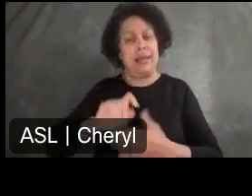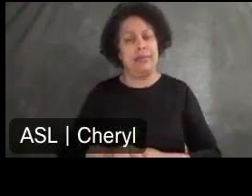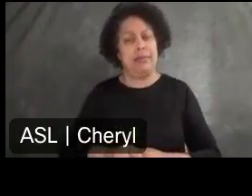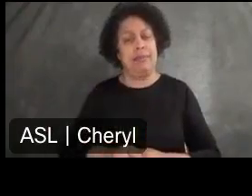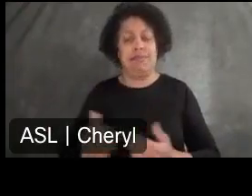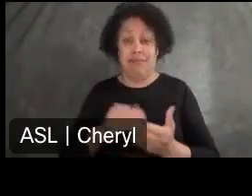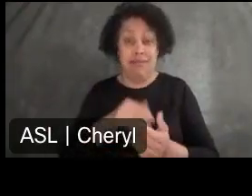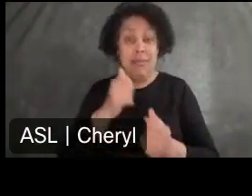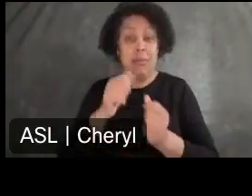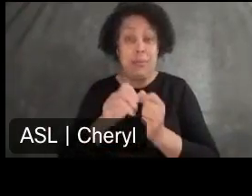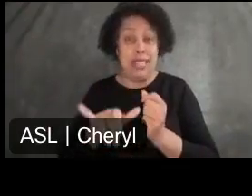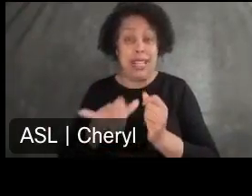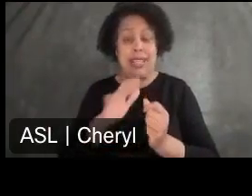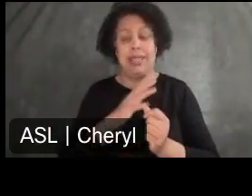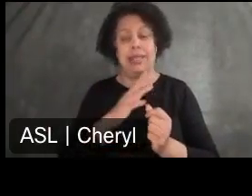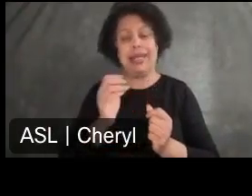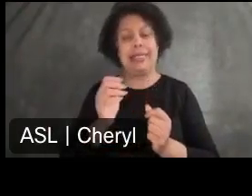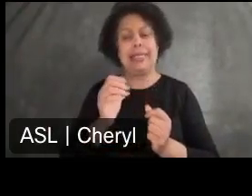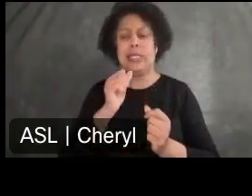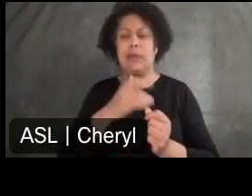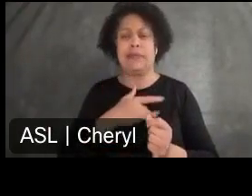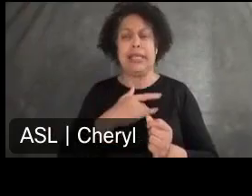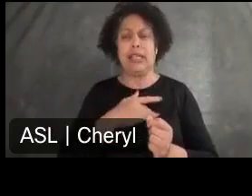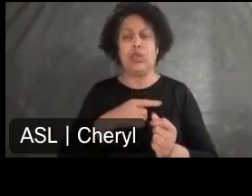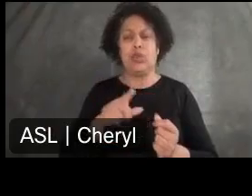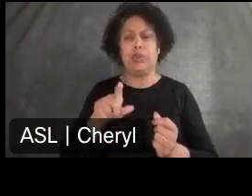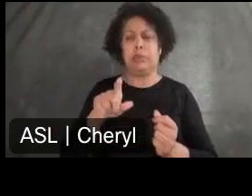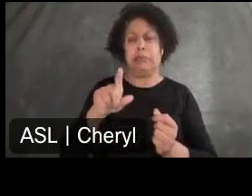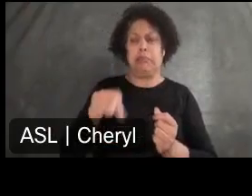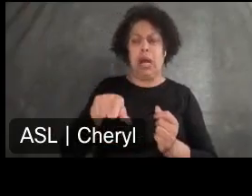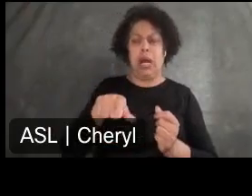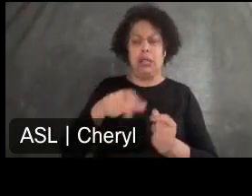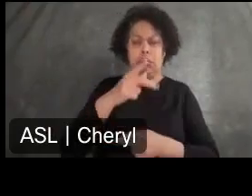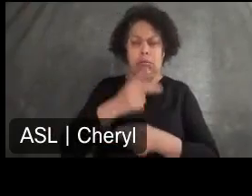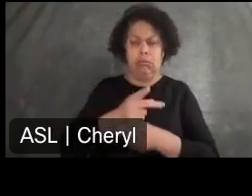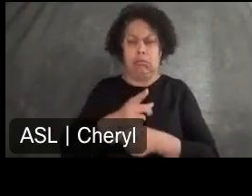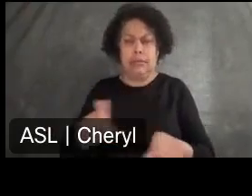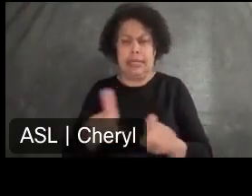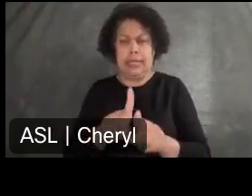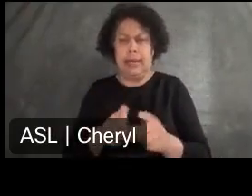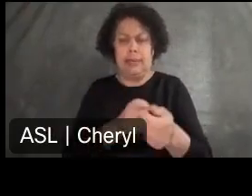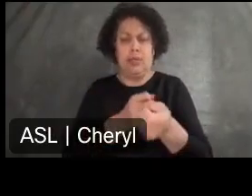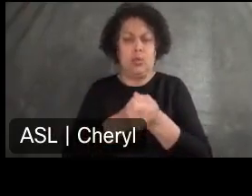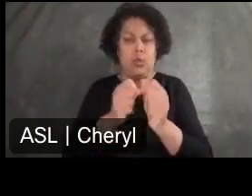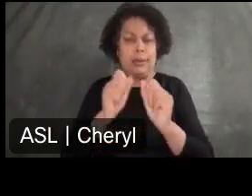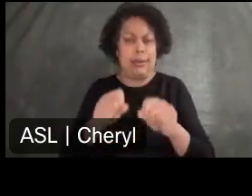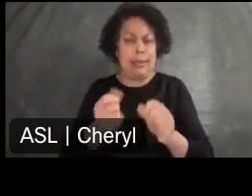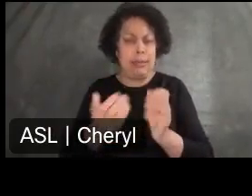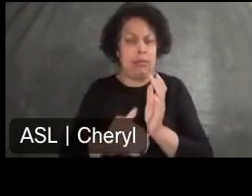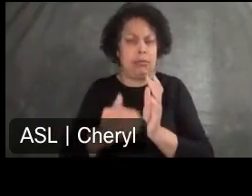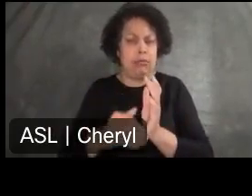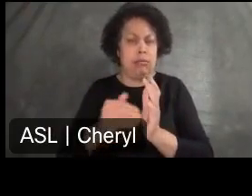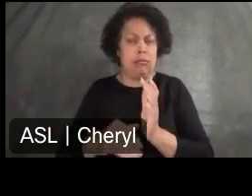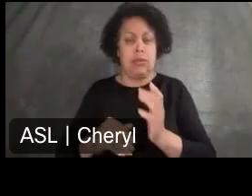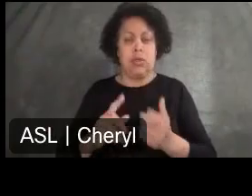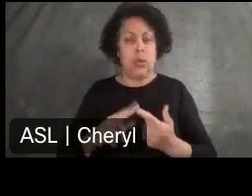and not feel like we have to stick to these support systems if they're no longer serving us in our